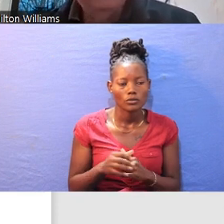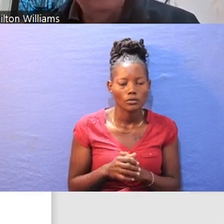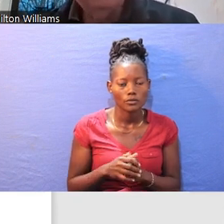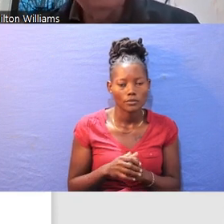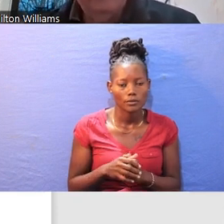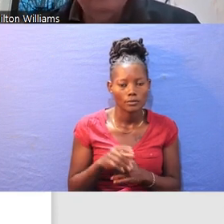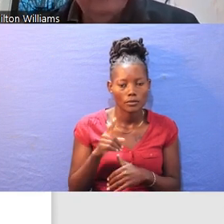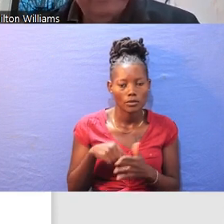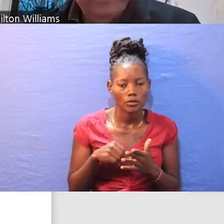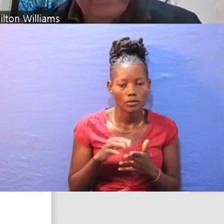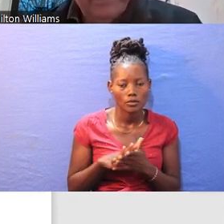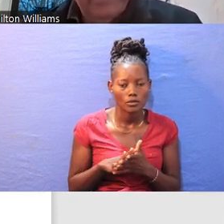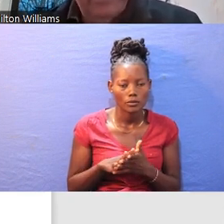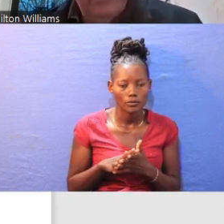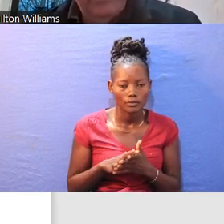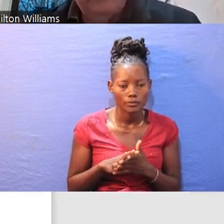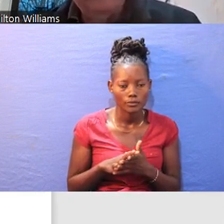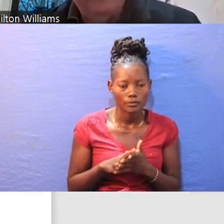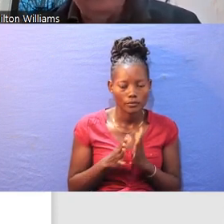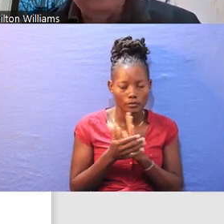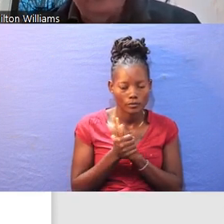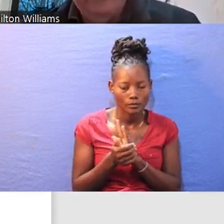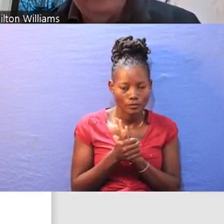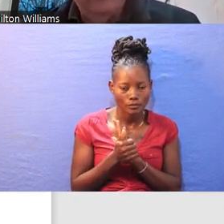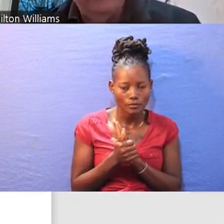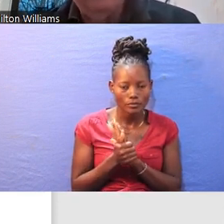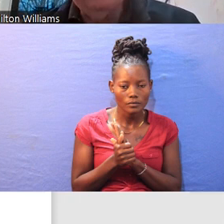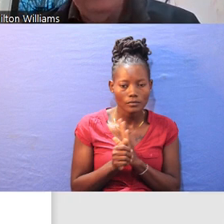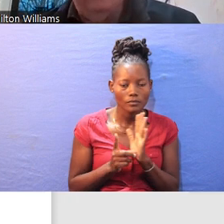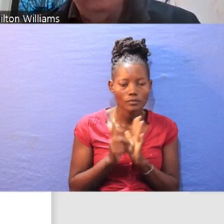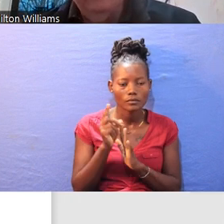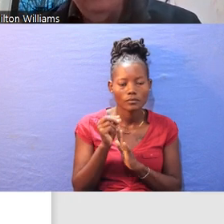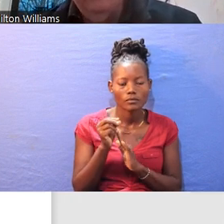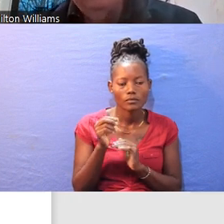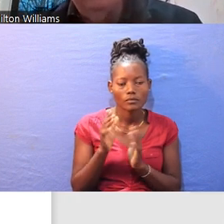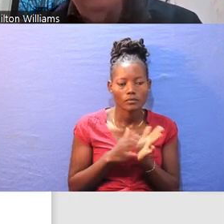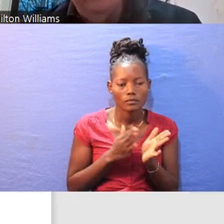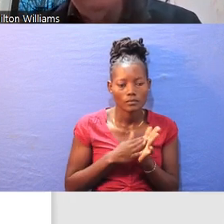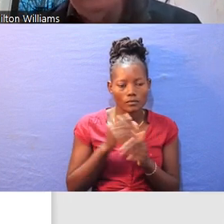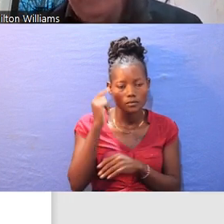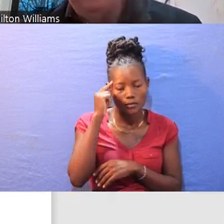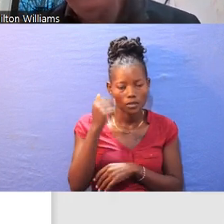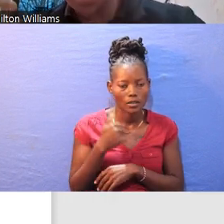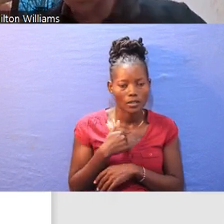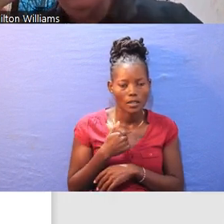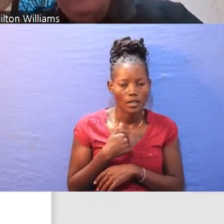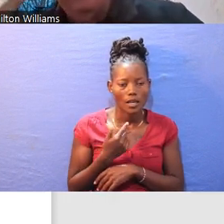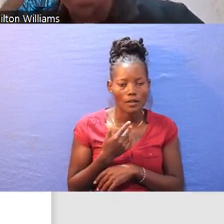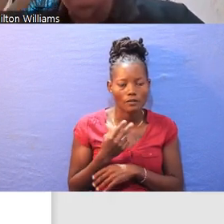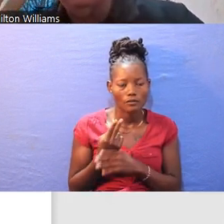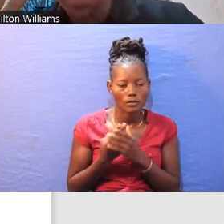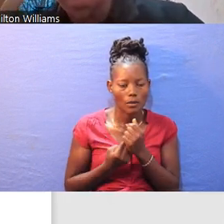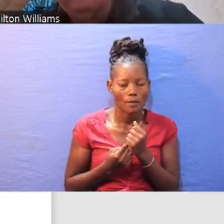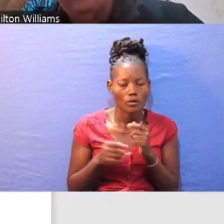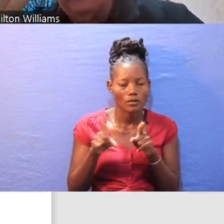Any other questions about what comes first, strength or skill to develop speed? I think they have